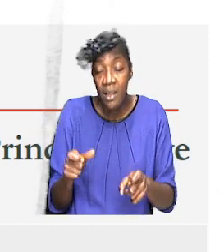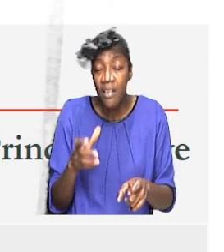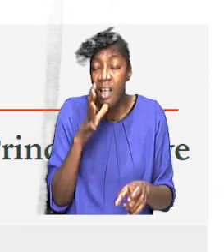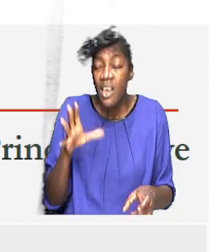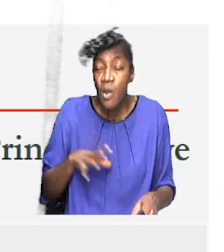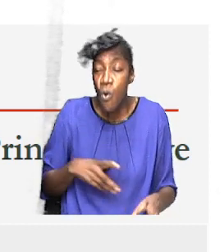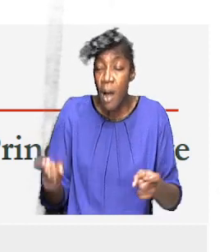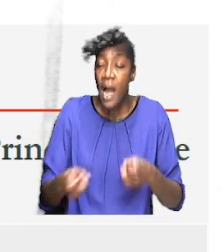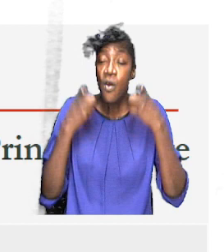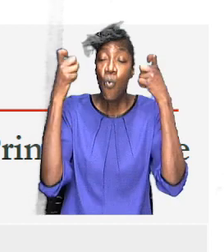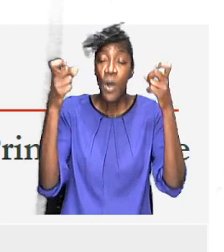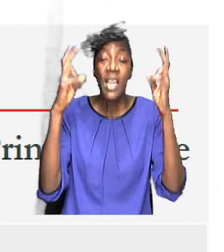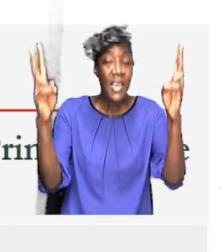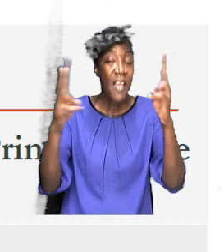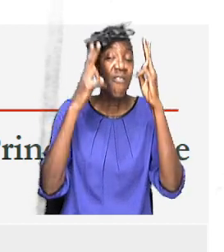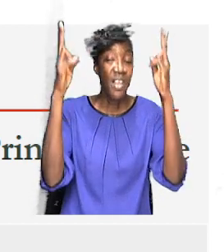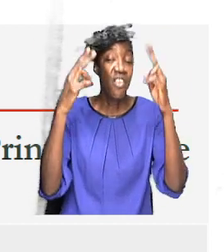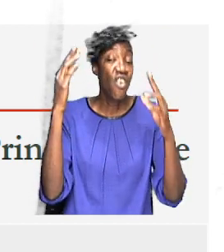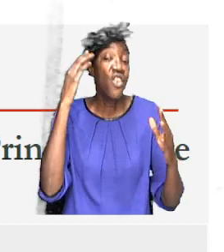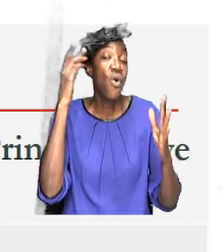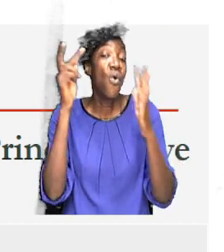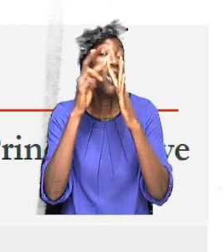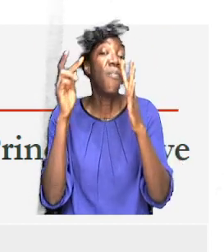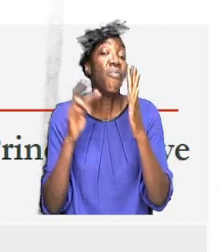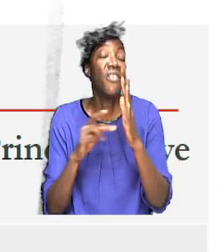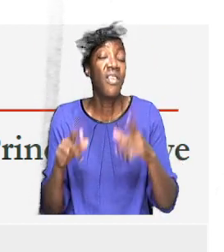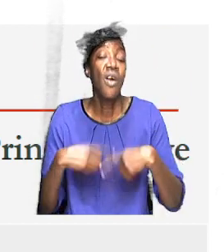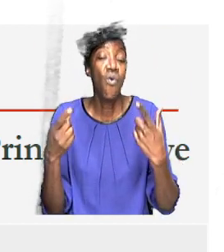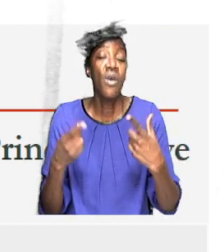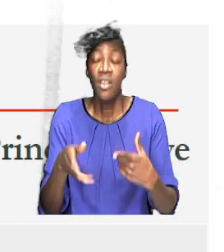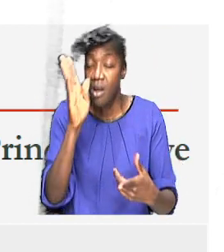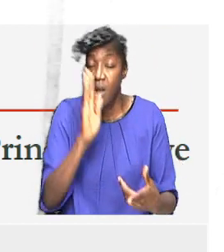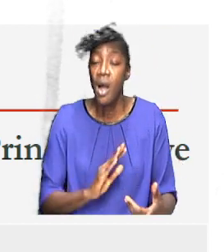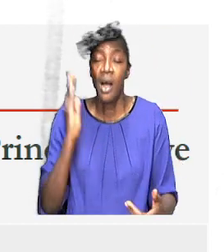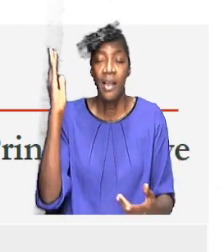because she knew the principle of getting into the presence of God.